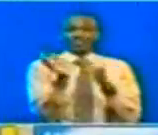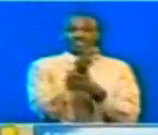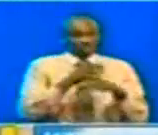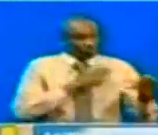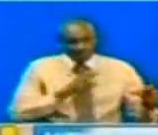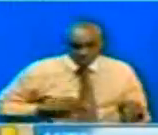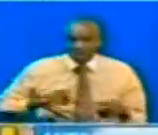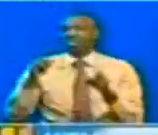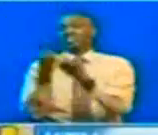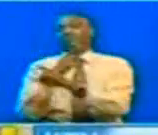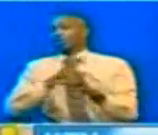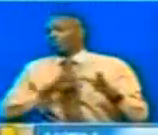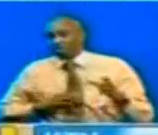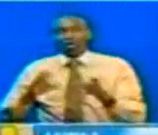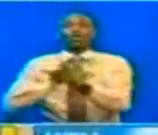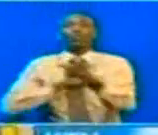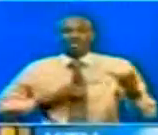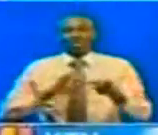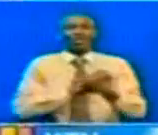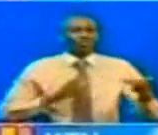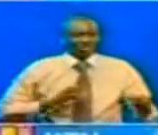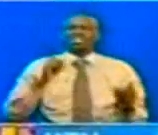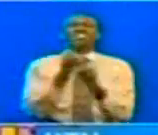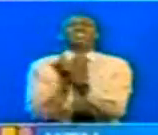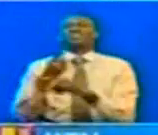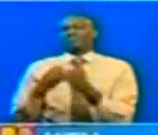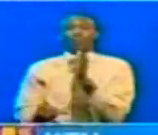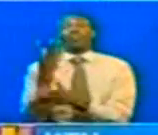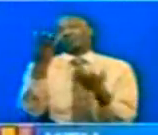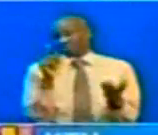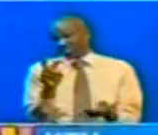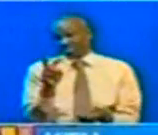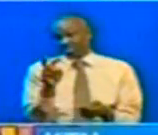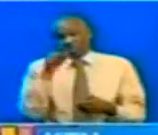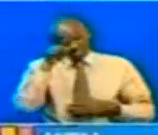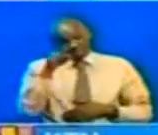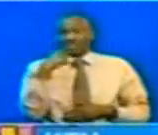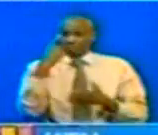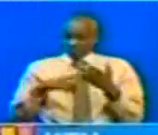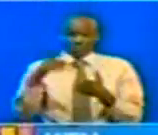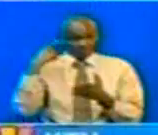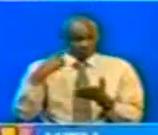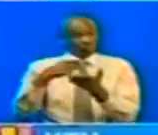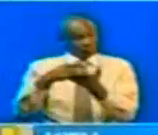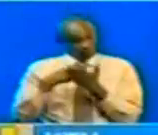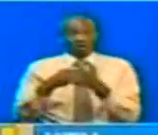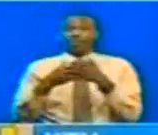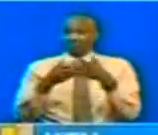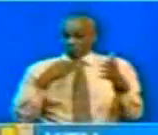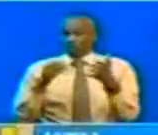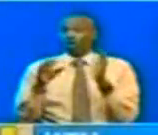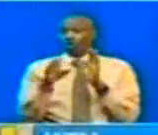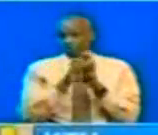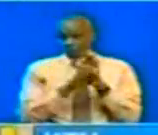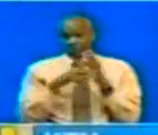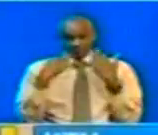service commission, okay. and then all these other commissions? Yes. Okay. So this was deliberated before the constitution was enacted, uh-huh. and it was